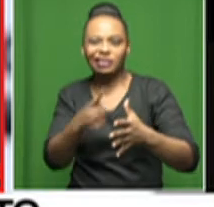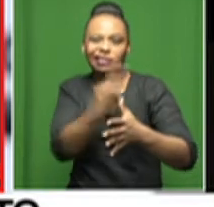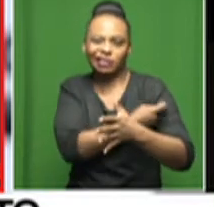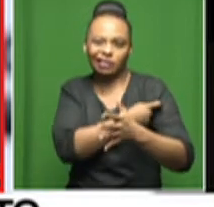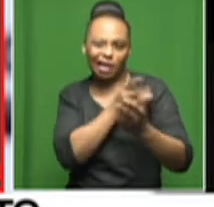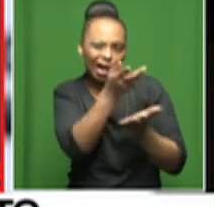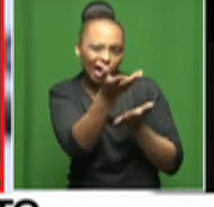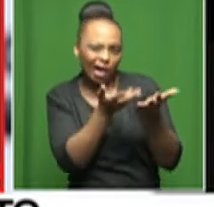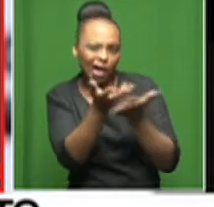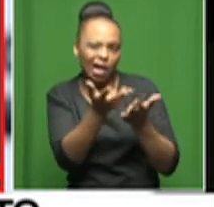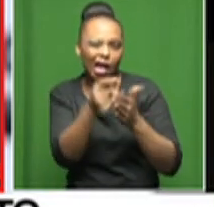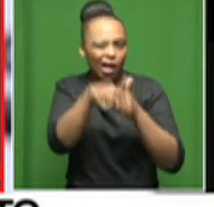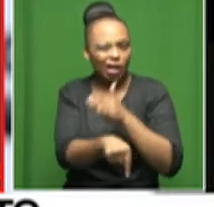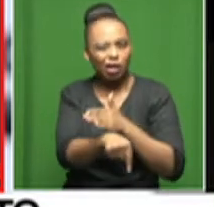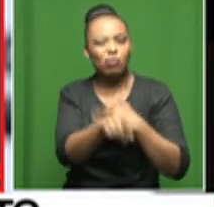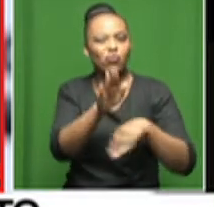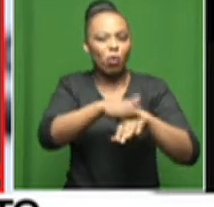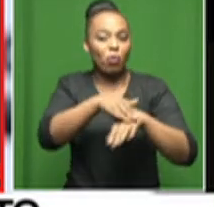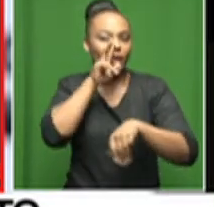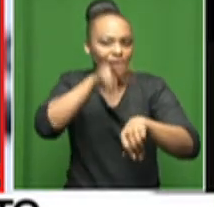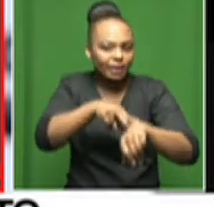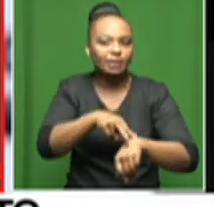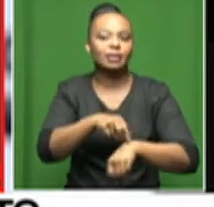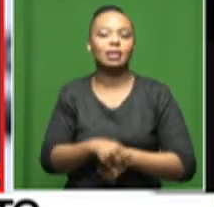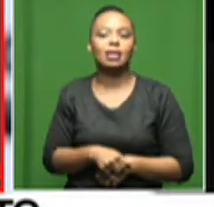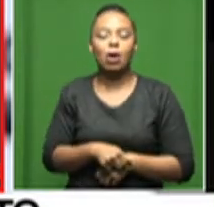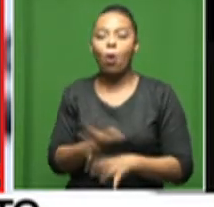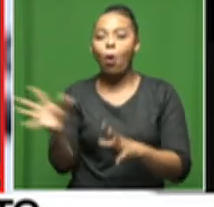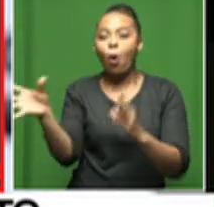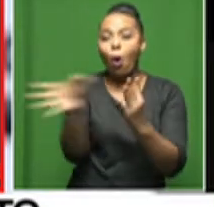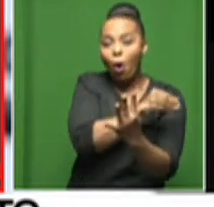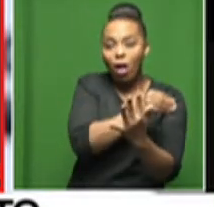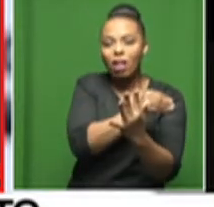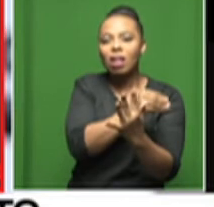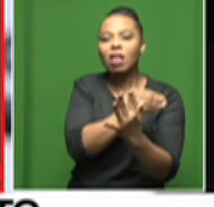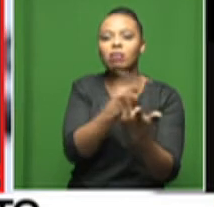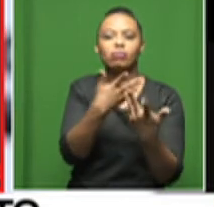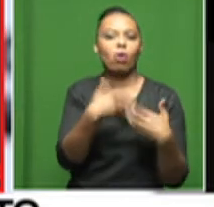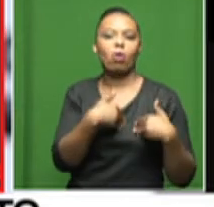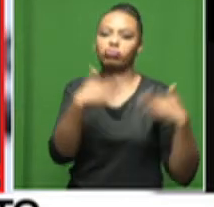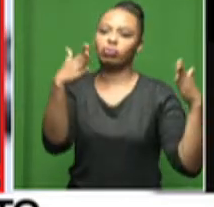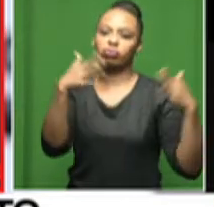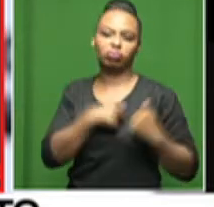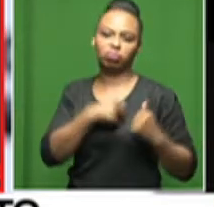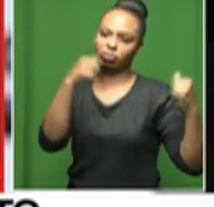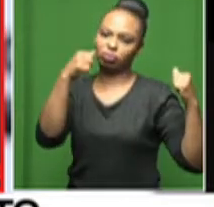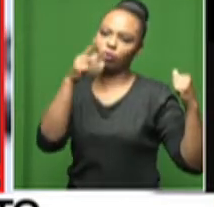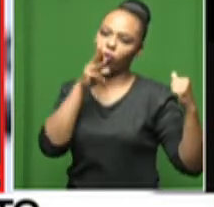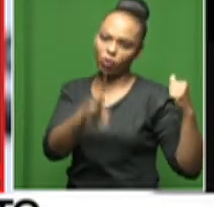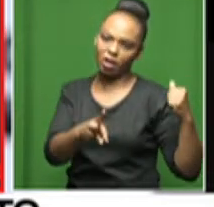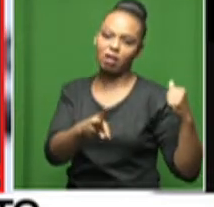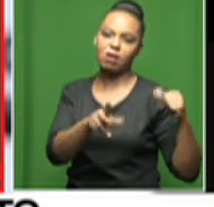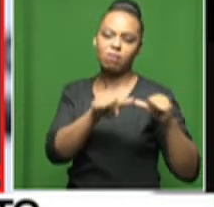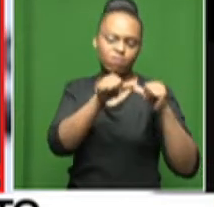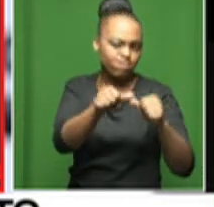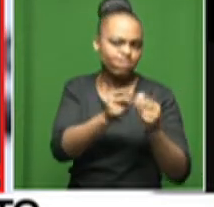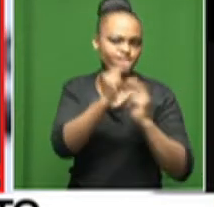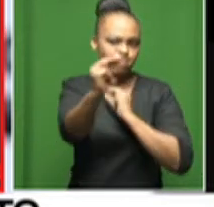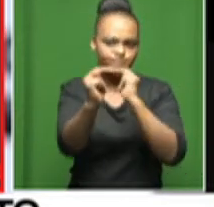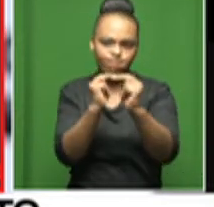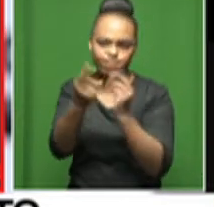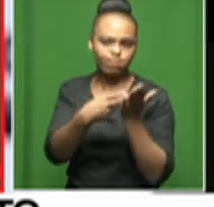discussion. So the discussion on all of them remains open, and we will continue with those. So all in